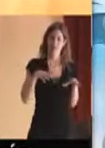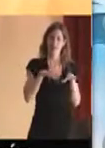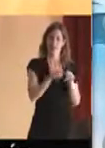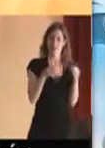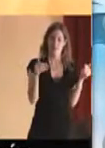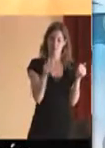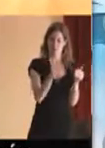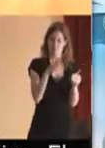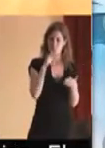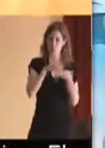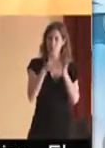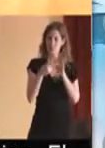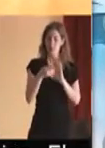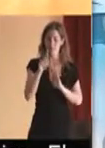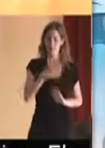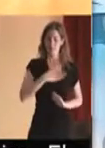and basic